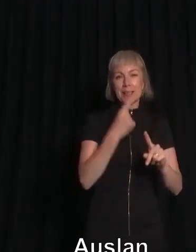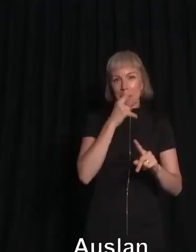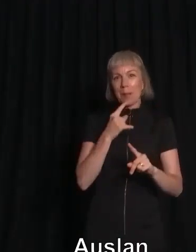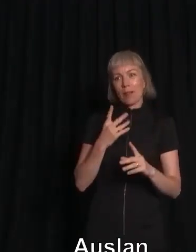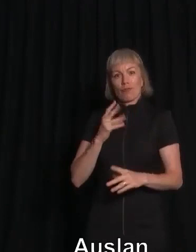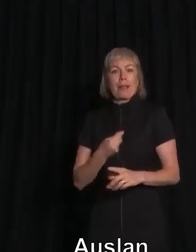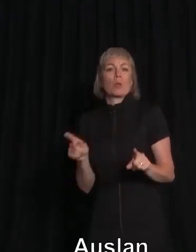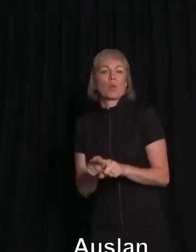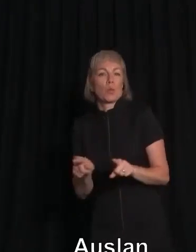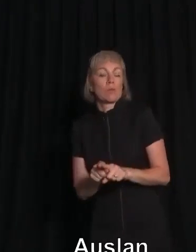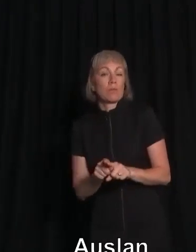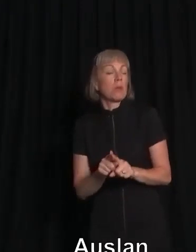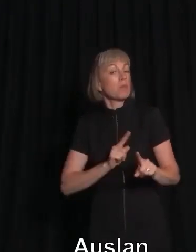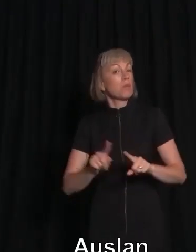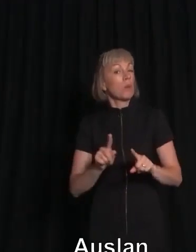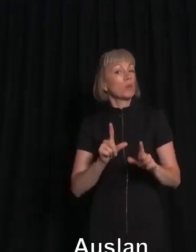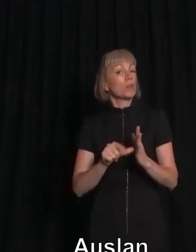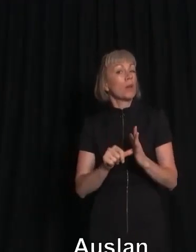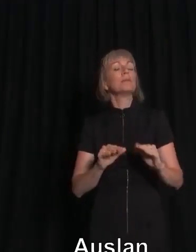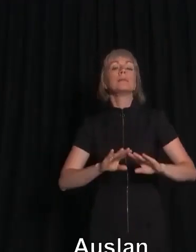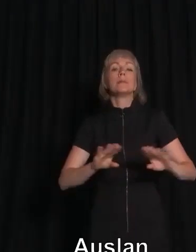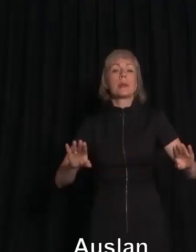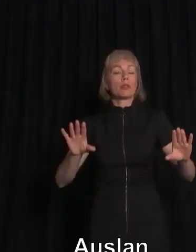different. For most of us, it's an identity.